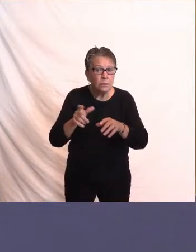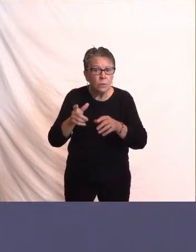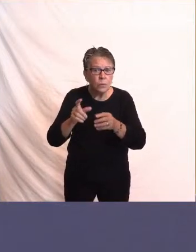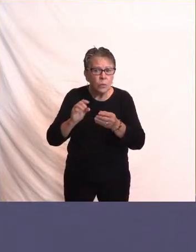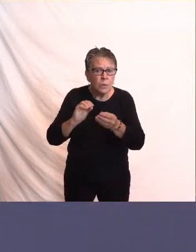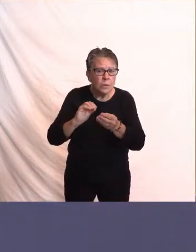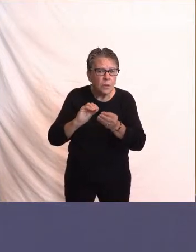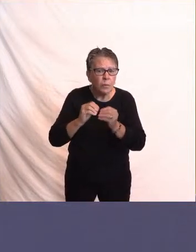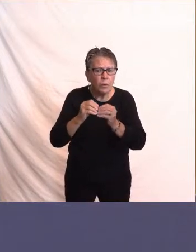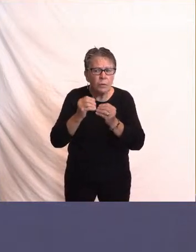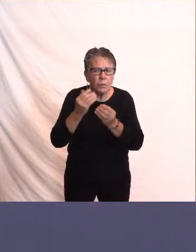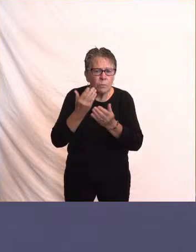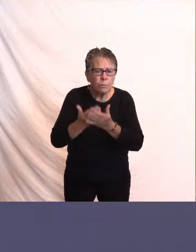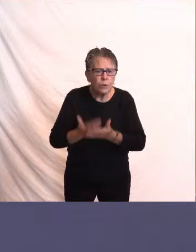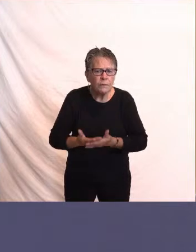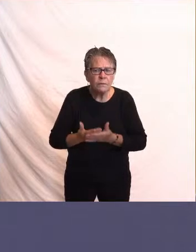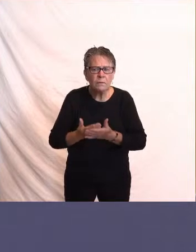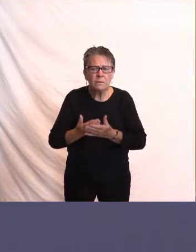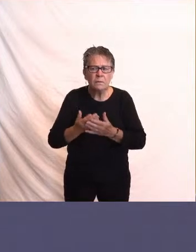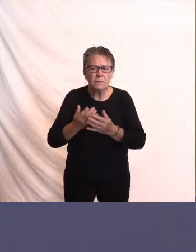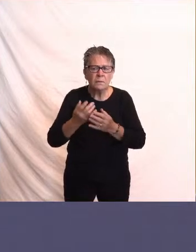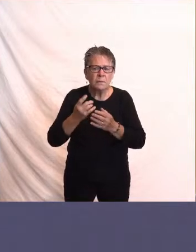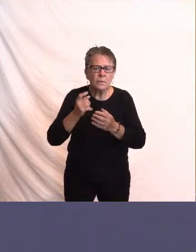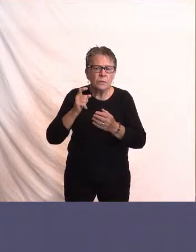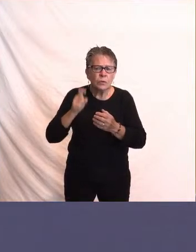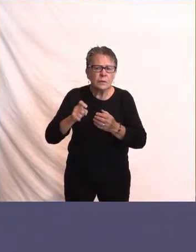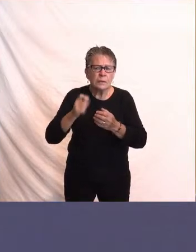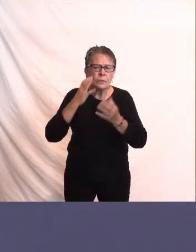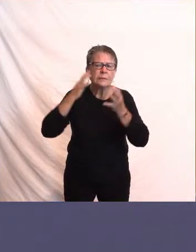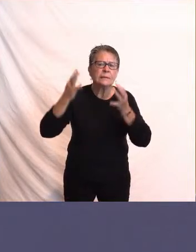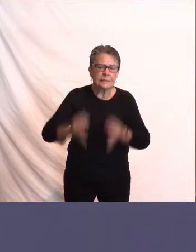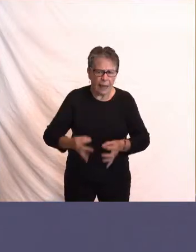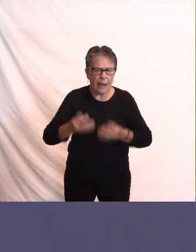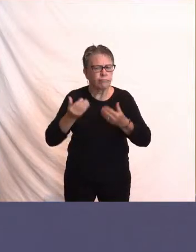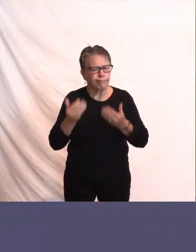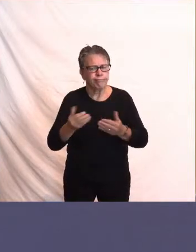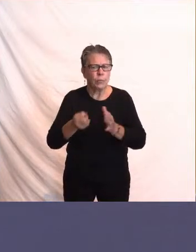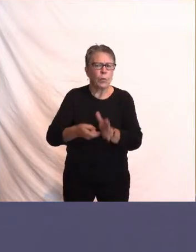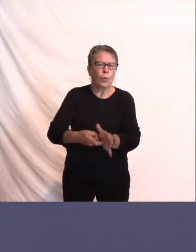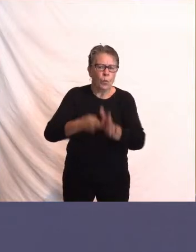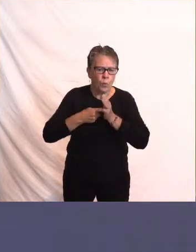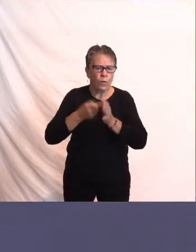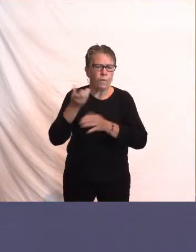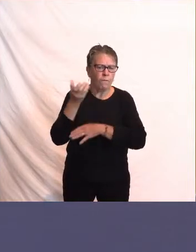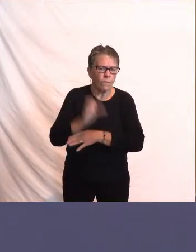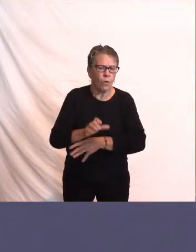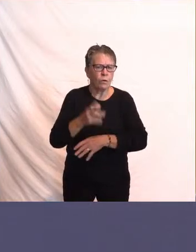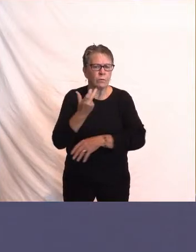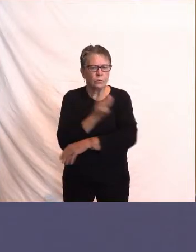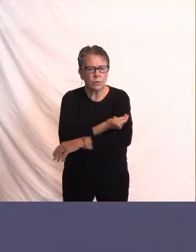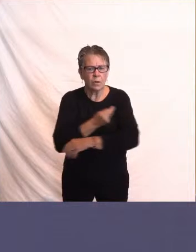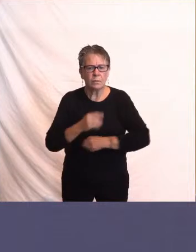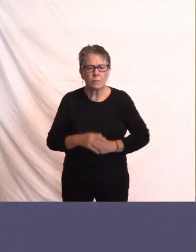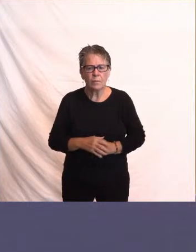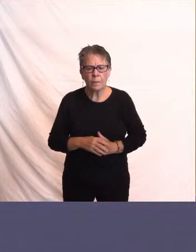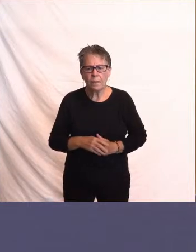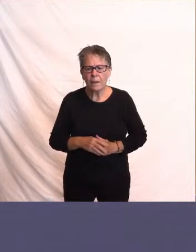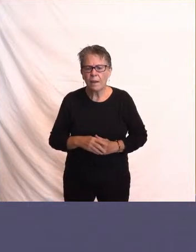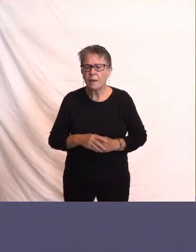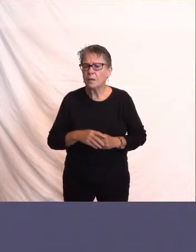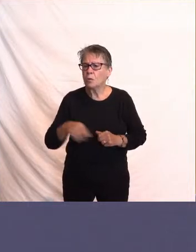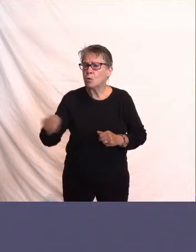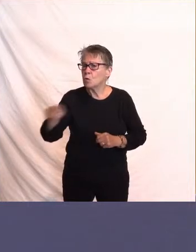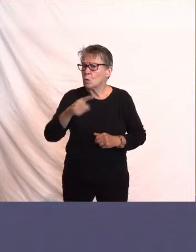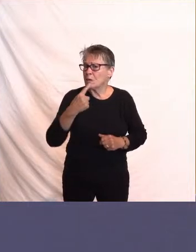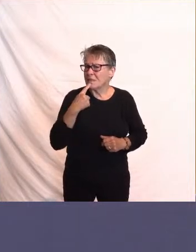also, Governor, you said today 75% of the population is fully vaccinated. I assume that's 16 and over.